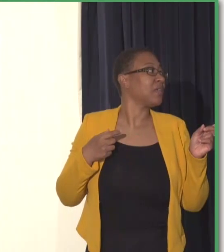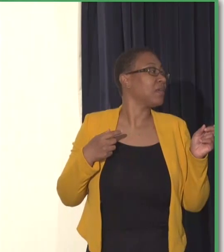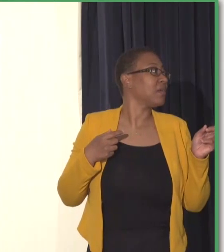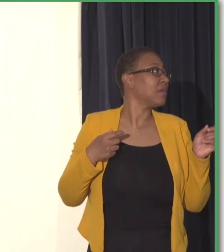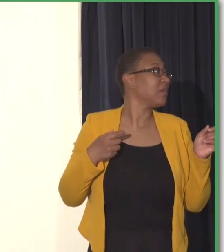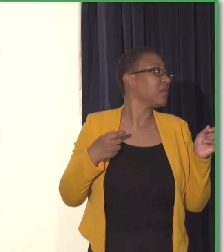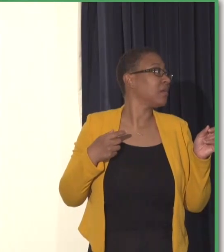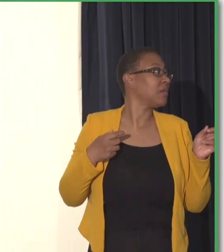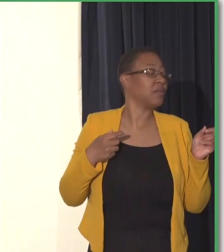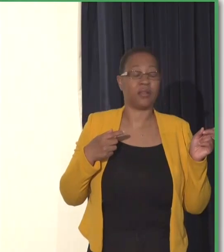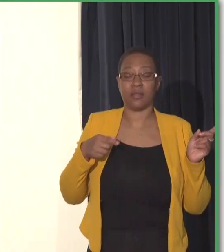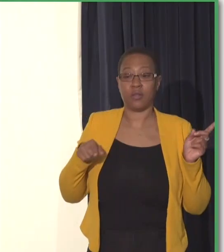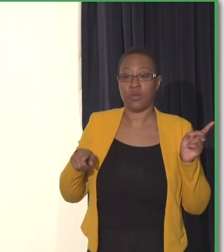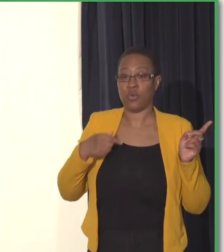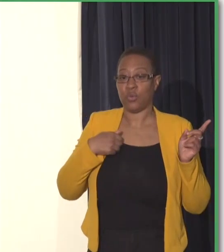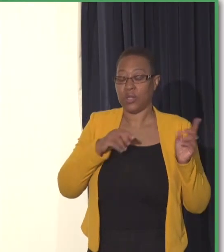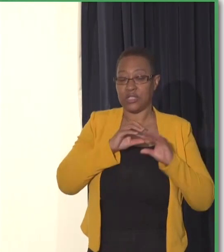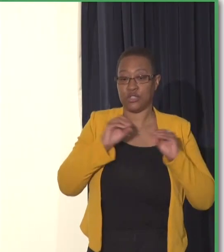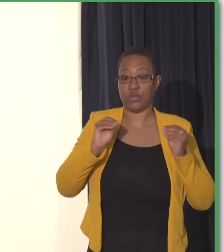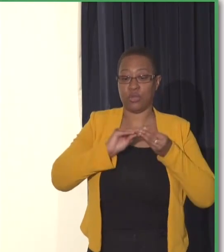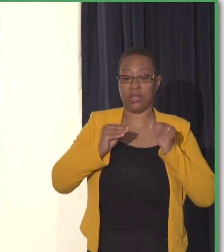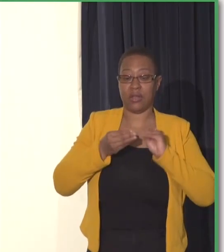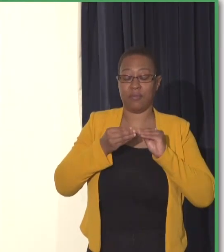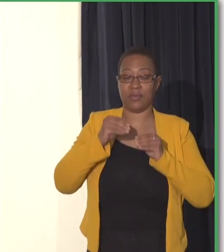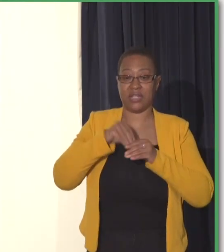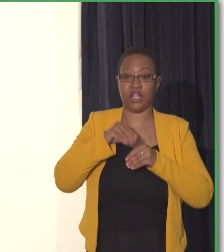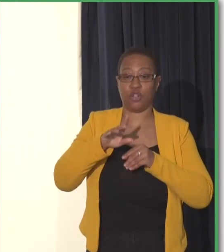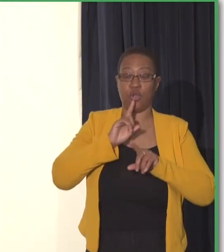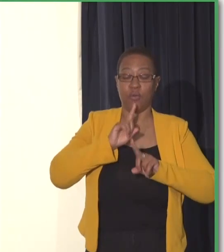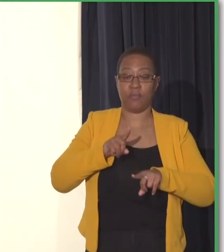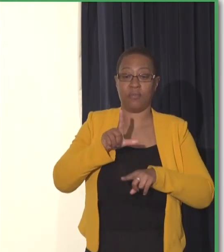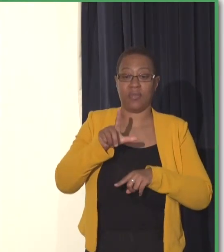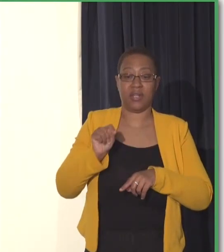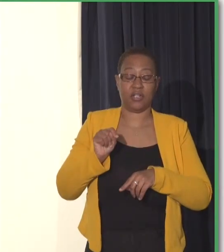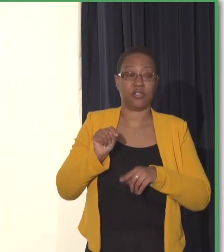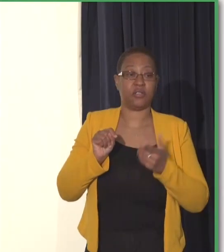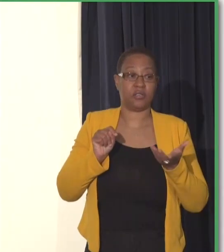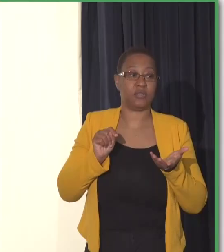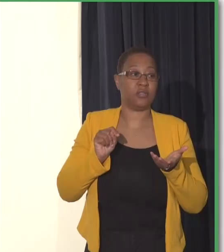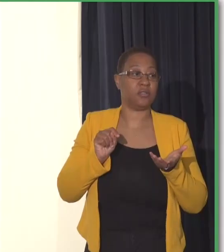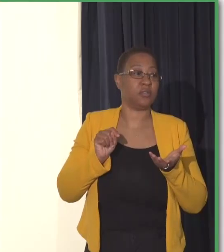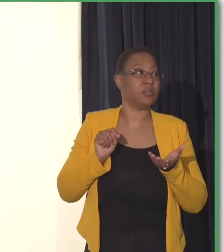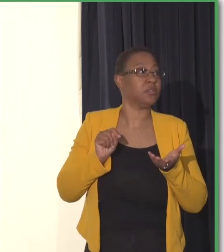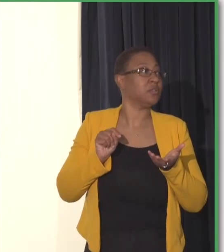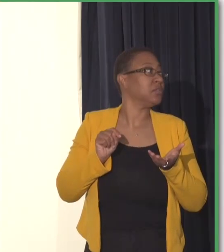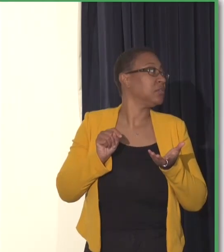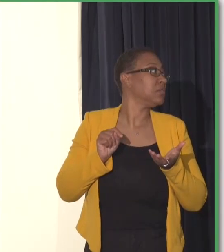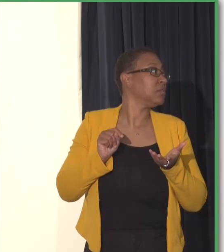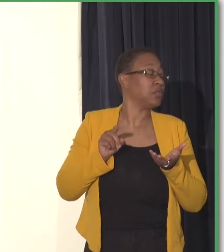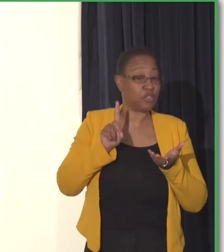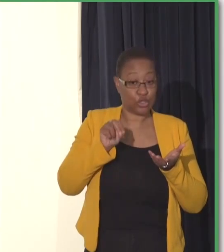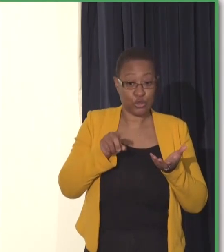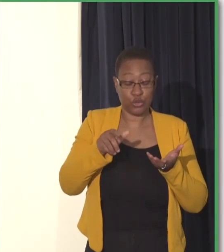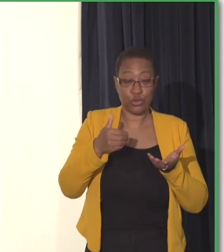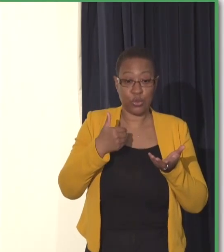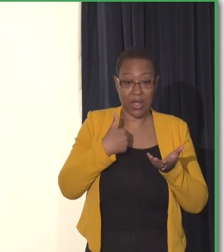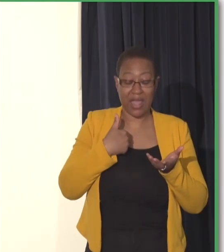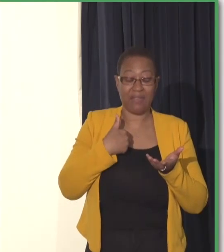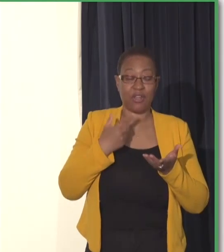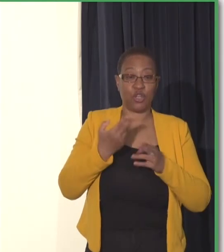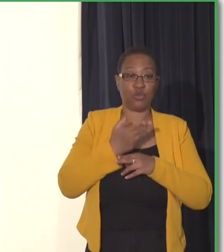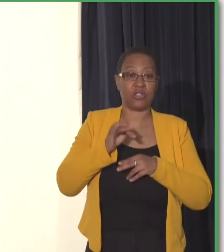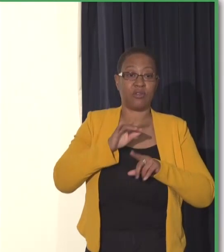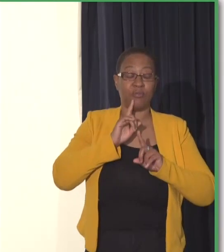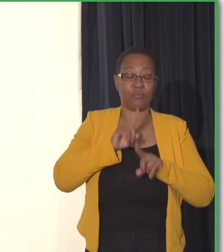to address that. No numbers are contained in your report, Lieutenant. That's right. Do you have a use of force